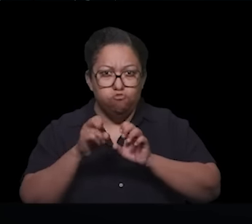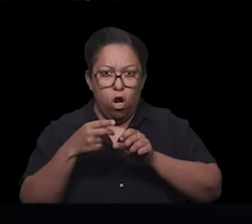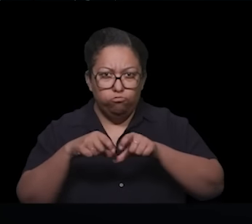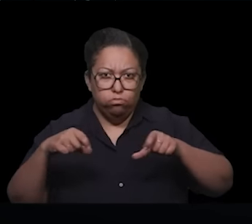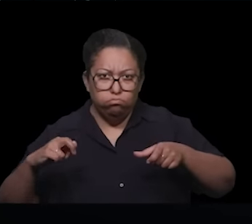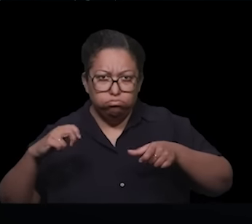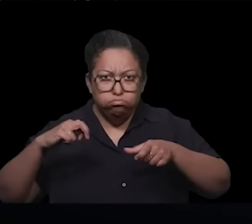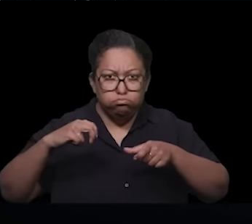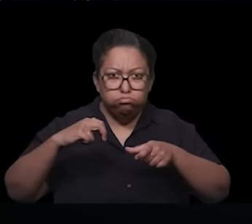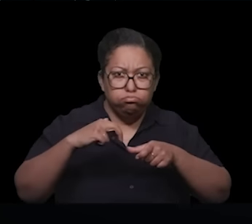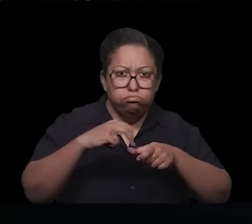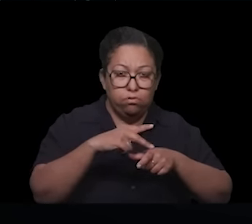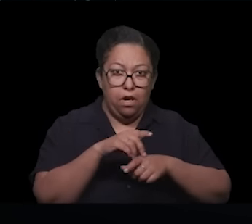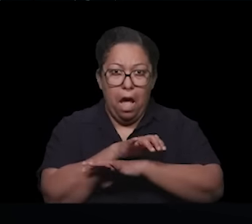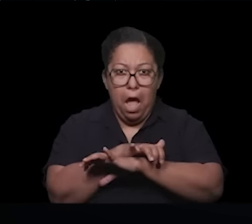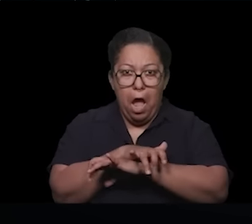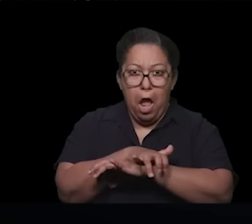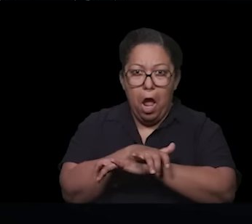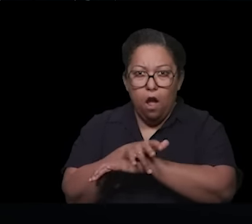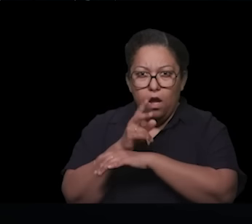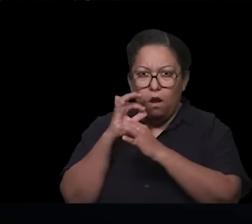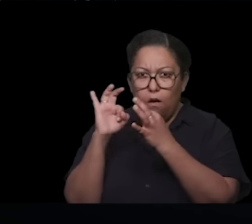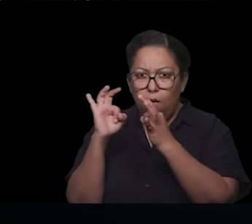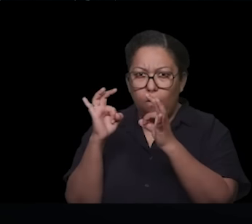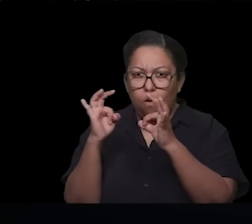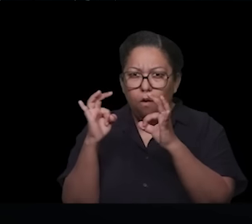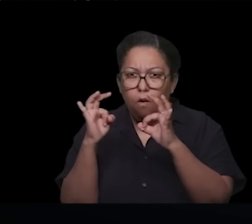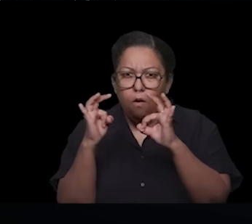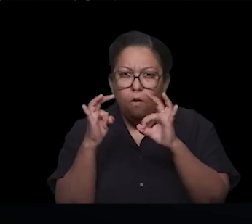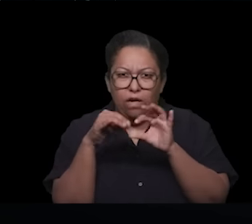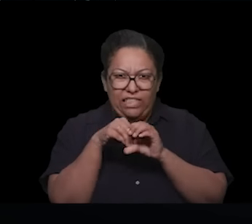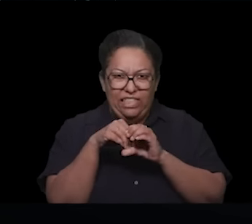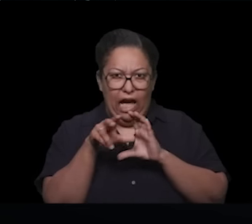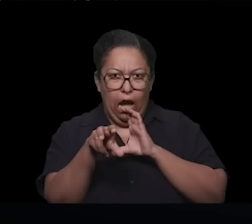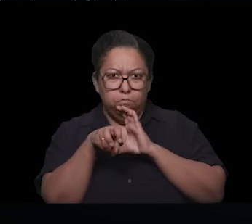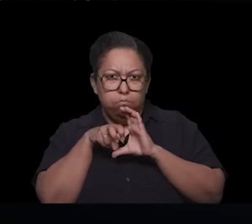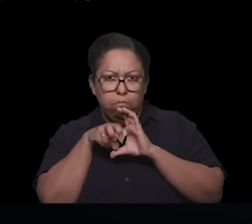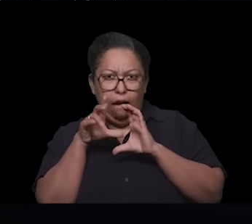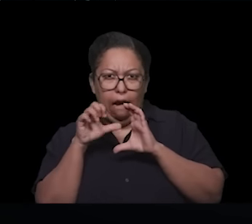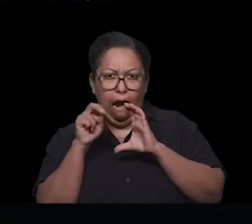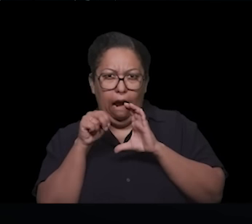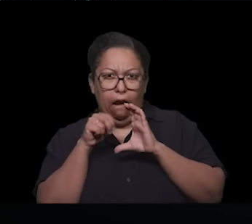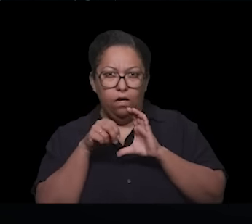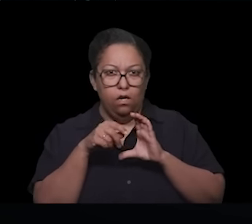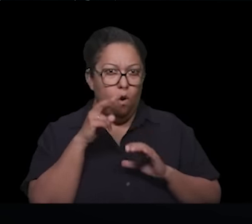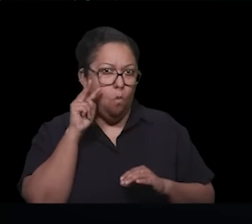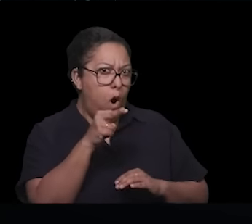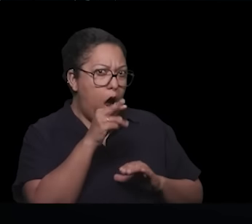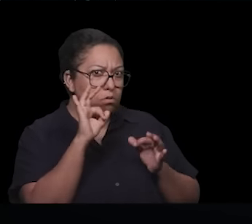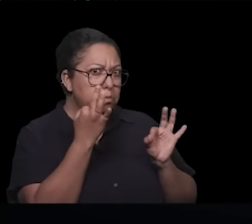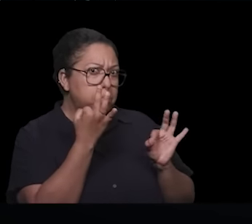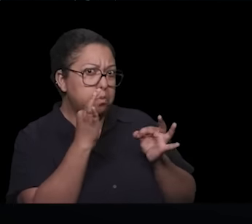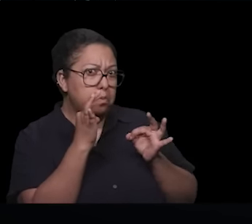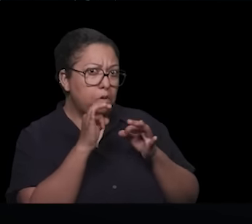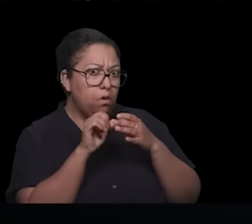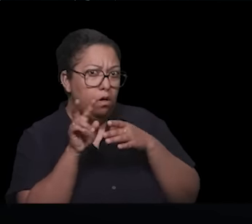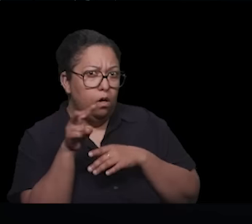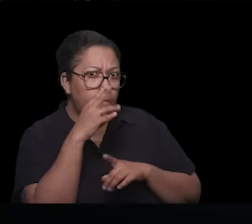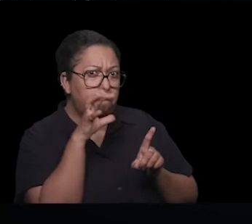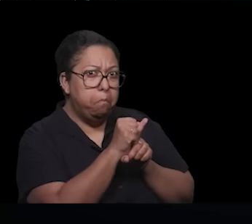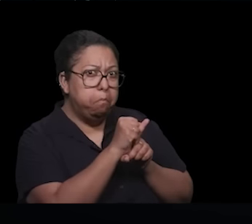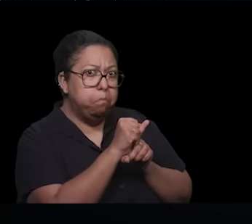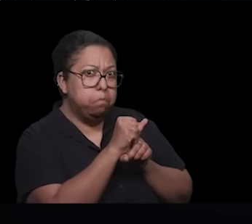sits next to an empty soda can. A hairy jumping spider eyes the mantis from inside the can. Watch your back, little mantis. The mantis rises